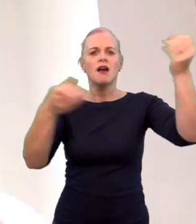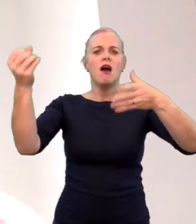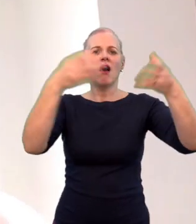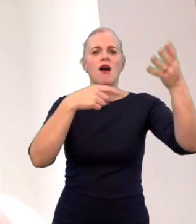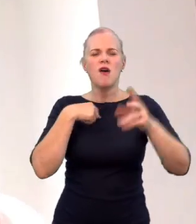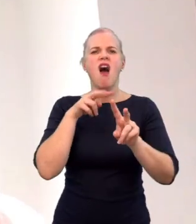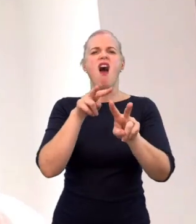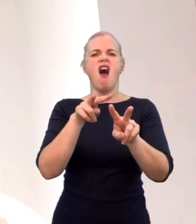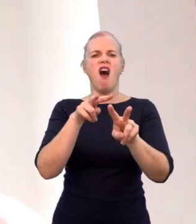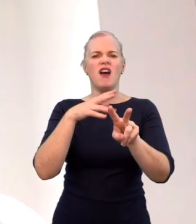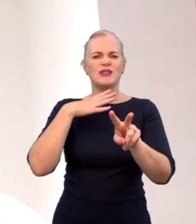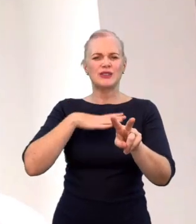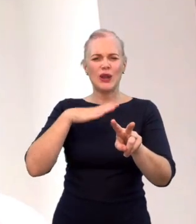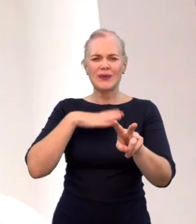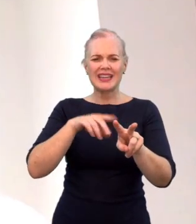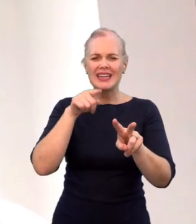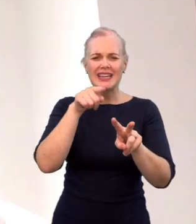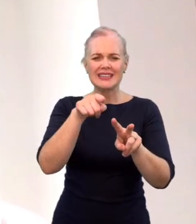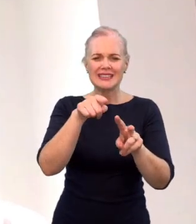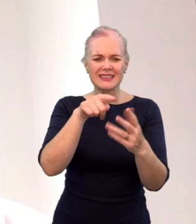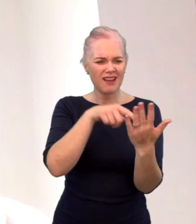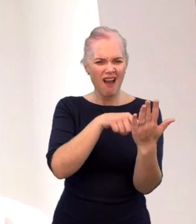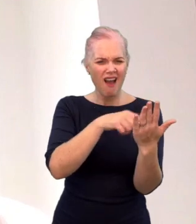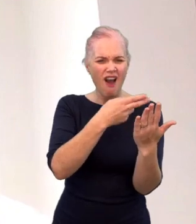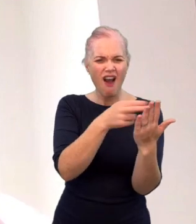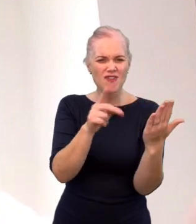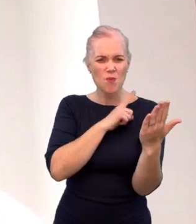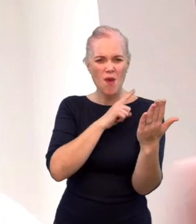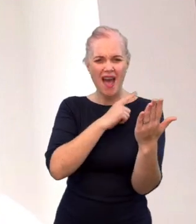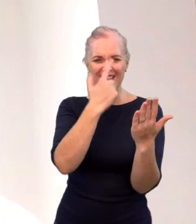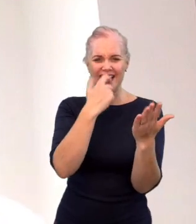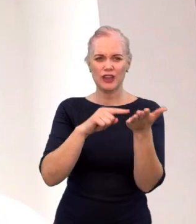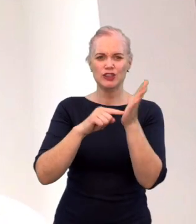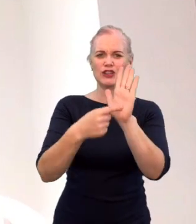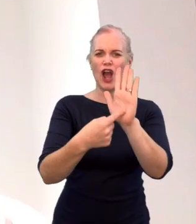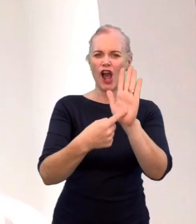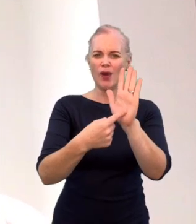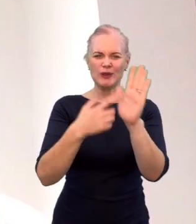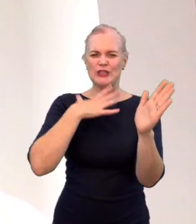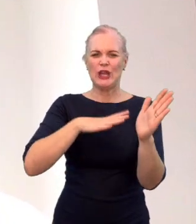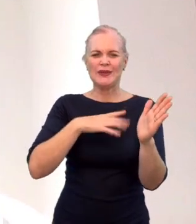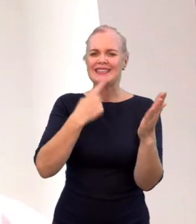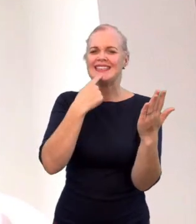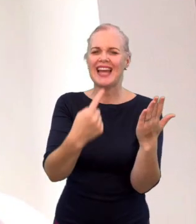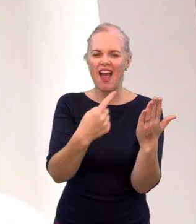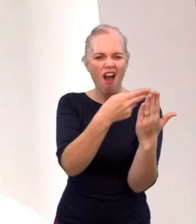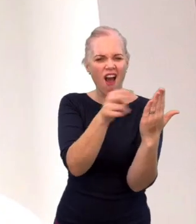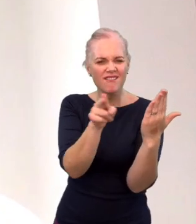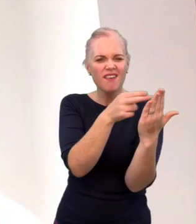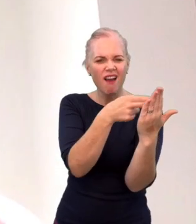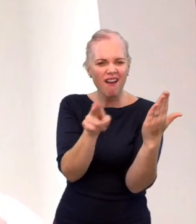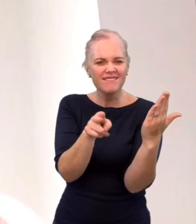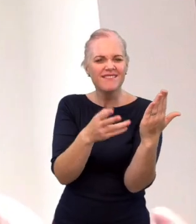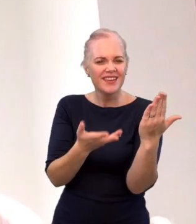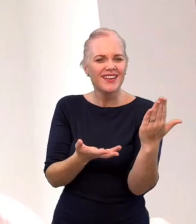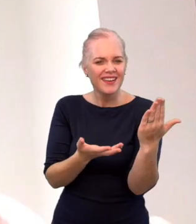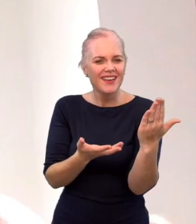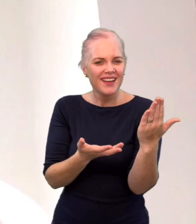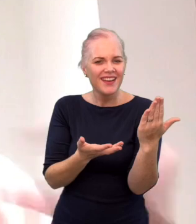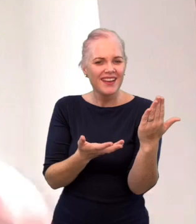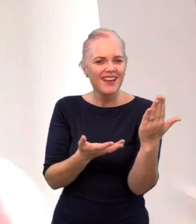comes in. So it's like, oh, we actually don't need some of those lines, for example, because actually Amber can show that